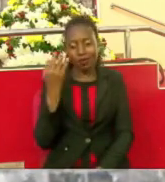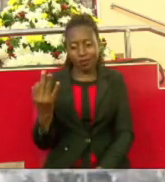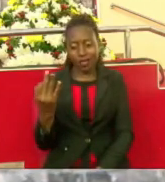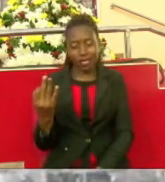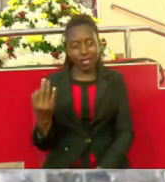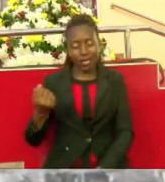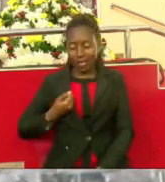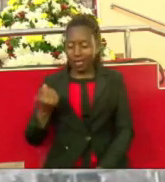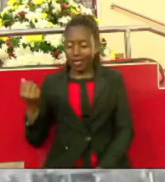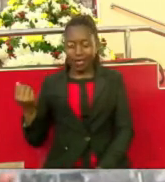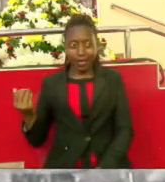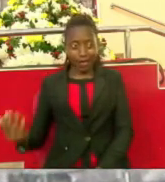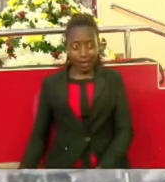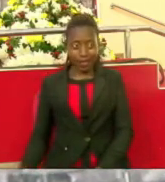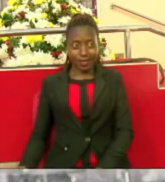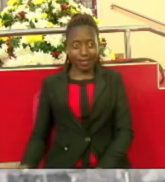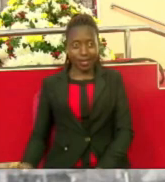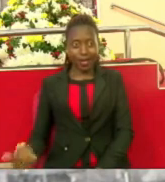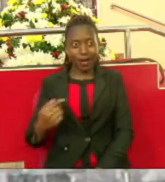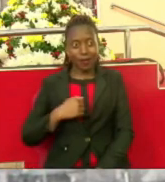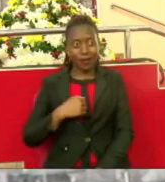I have a young adult, I think turned